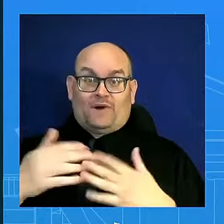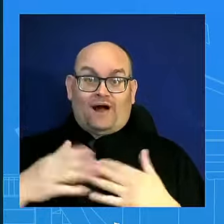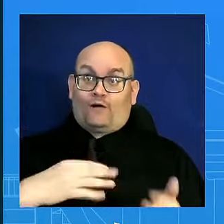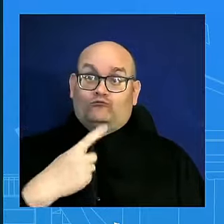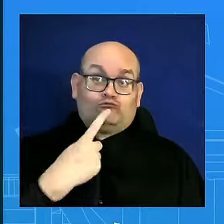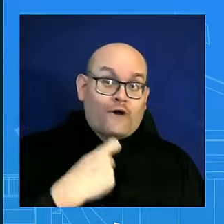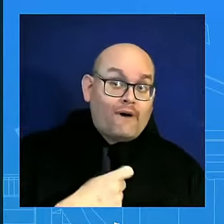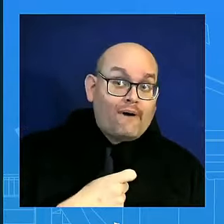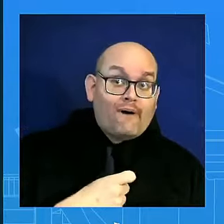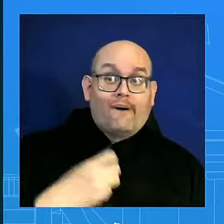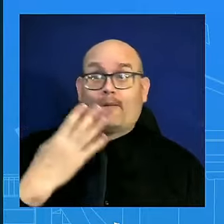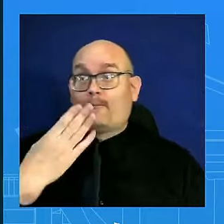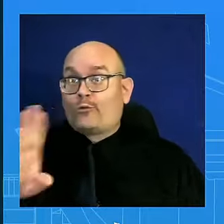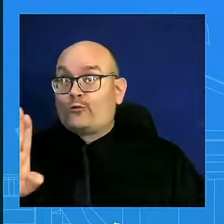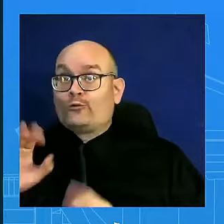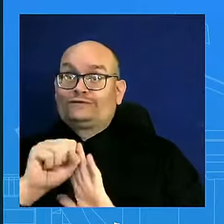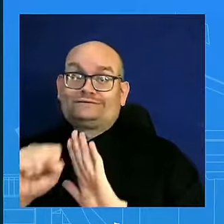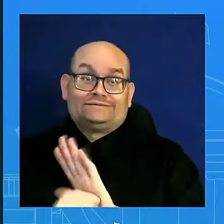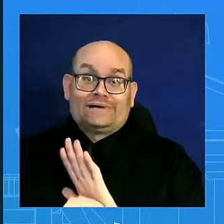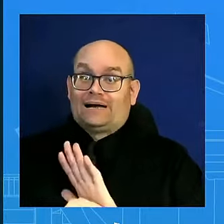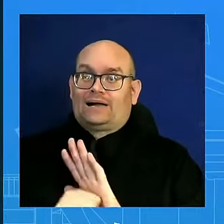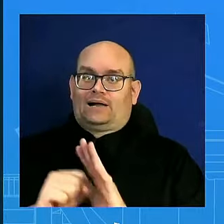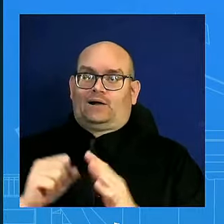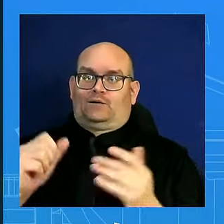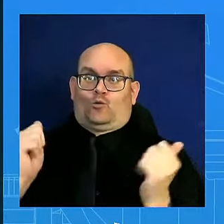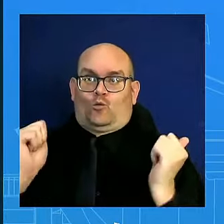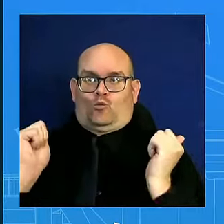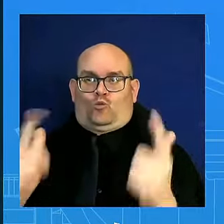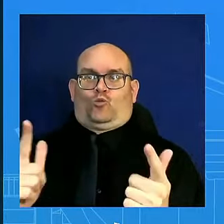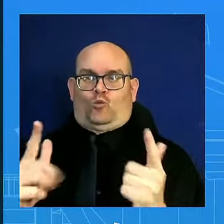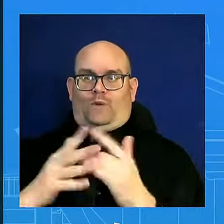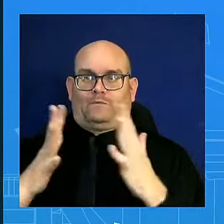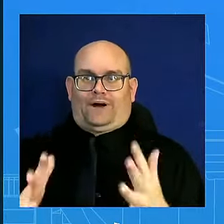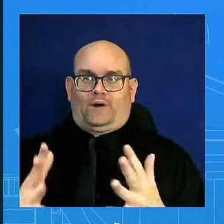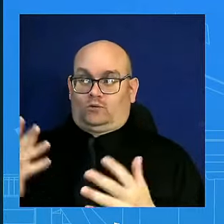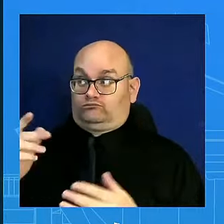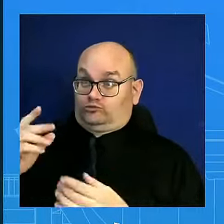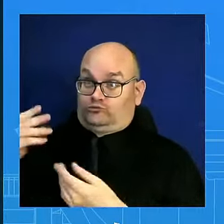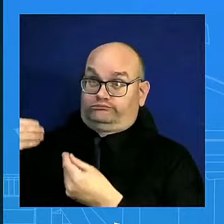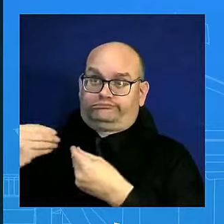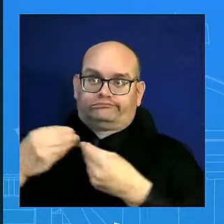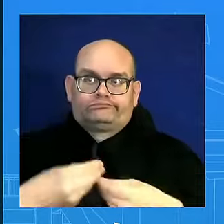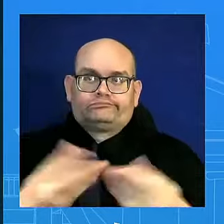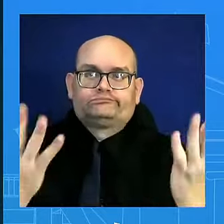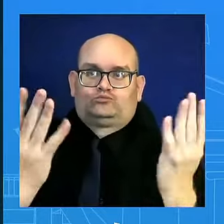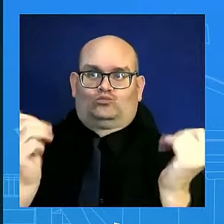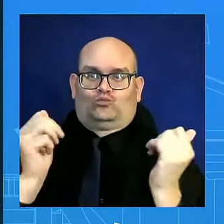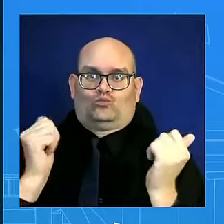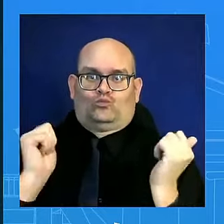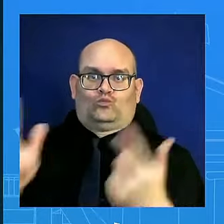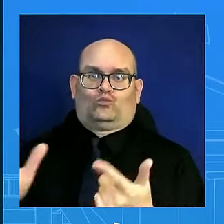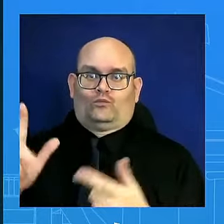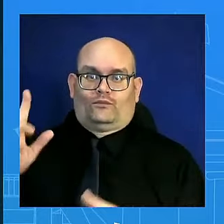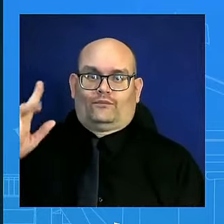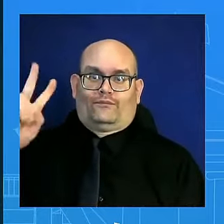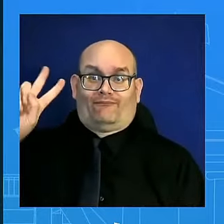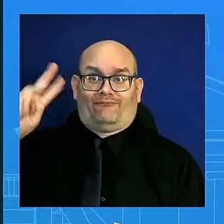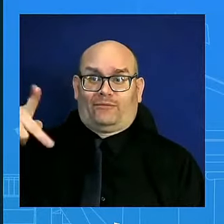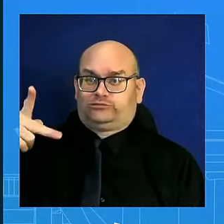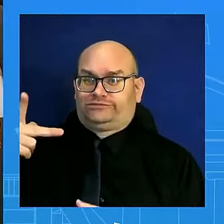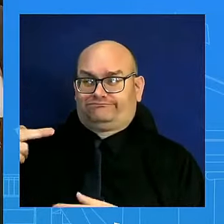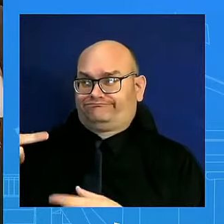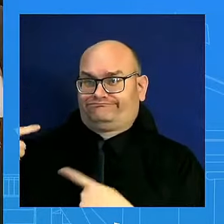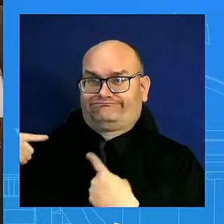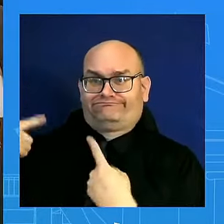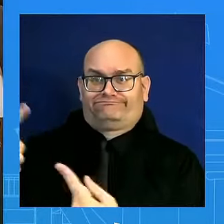he's delivering for the American people, and that's his focus. And you saw that from the, obviously, Vice President being partners. That's the focus. One